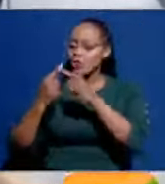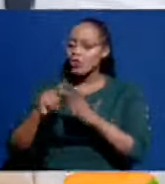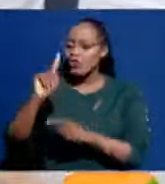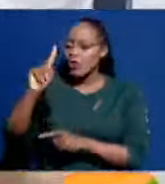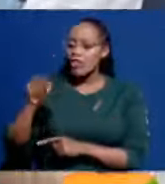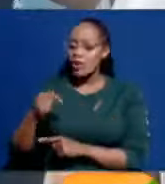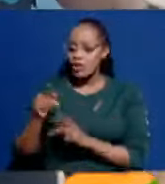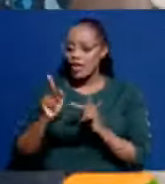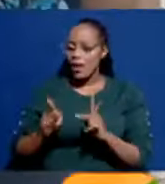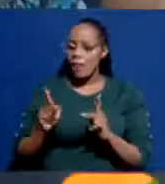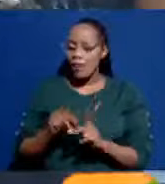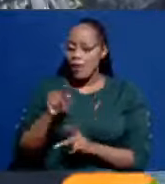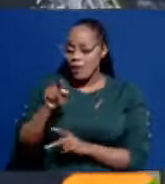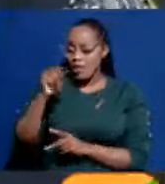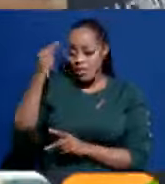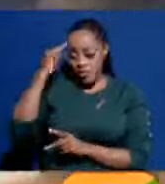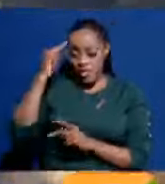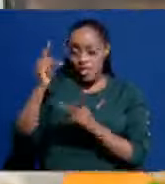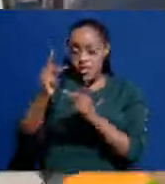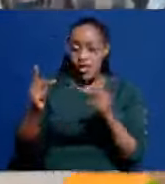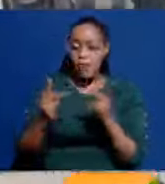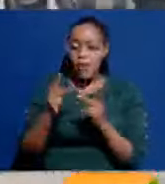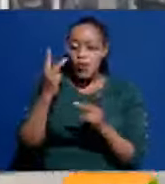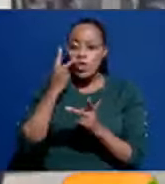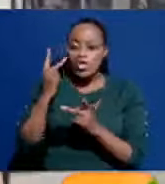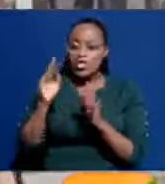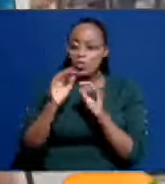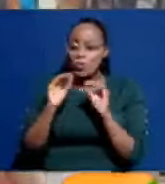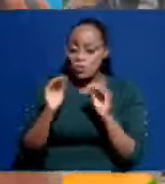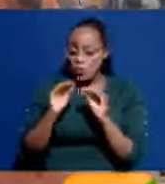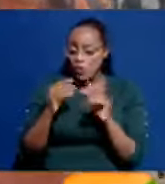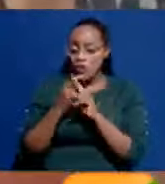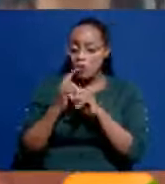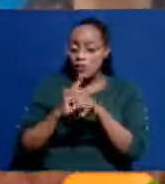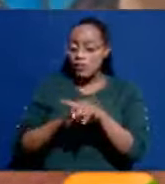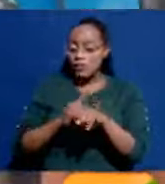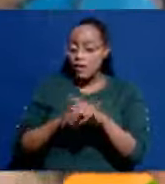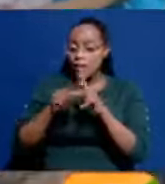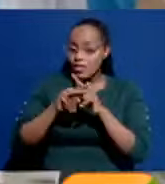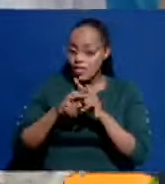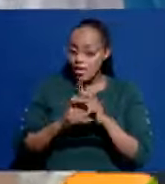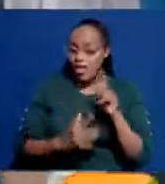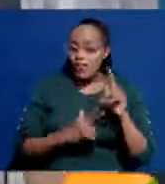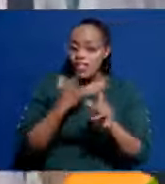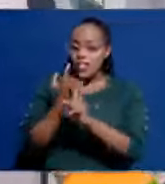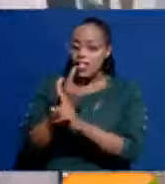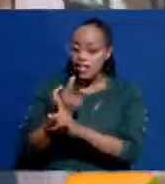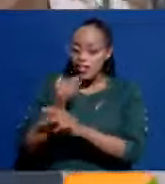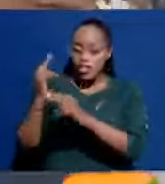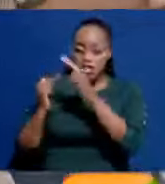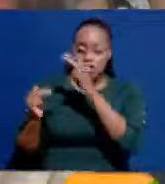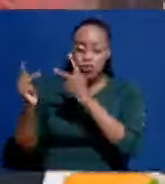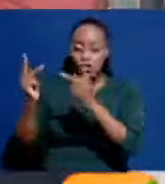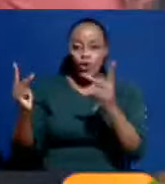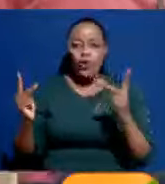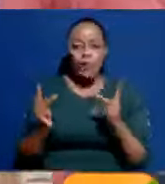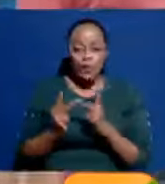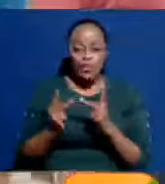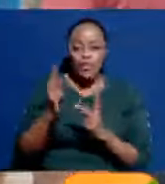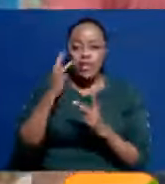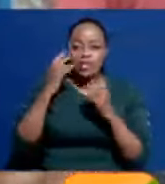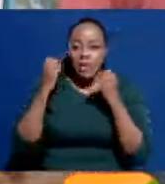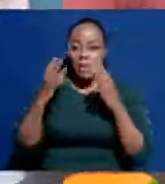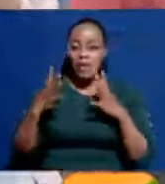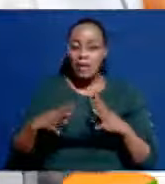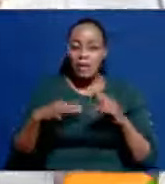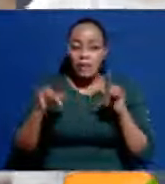1000. Kuna dhani ni eneo ambao sijawahi kuona tangia maisha. Yani, tangia nianze kutembelea historical site, sijawahi kuona watu wengi